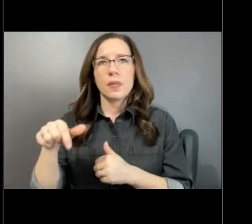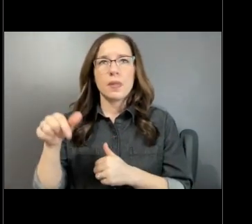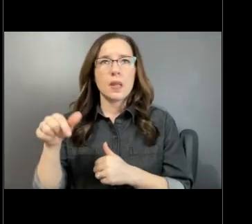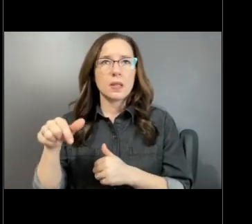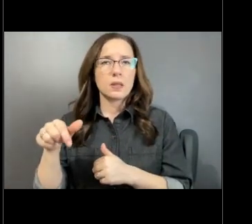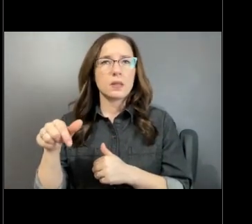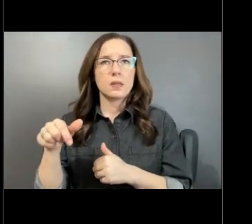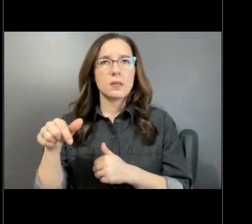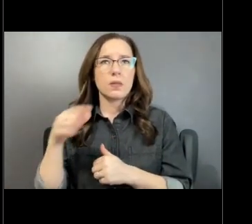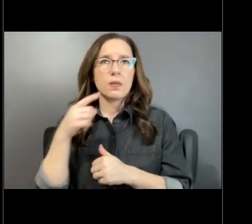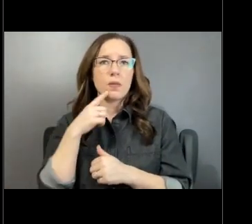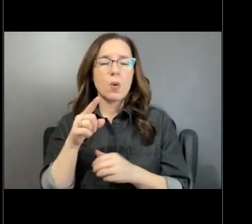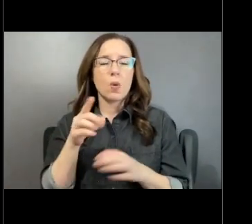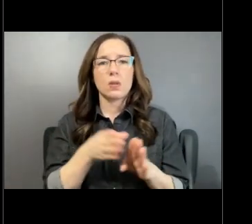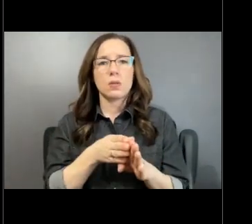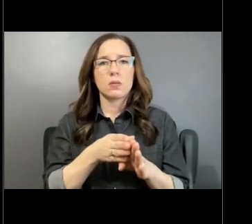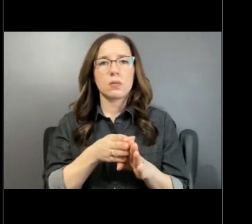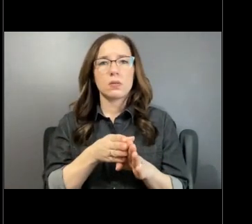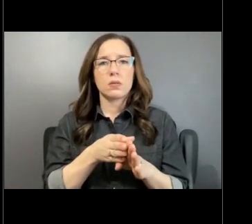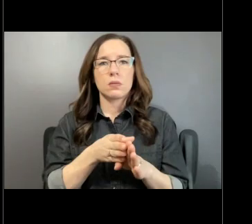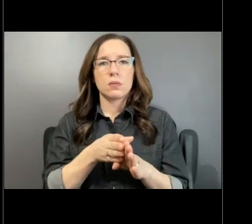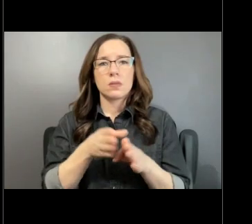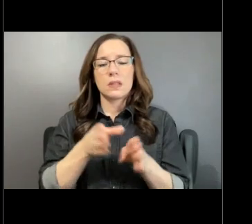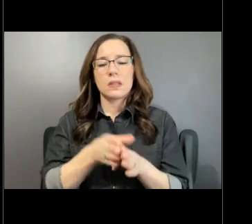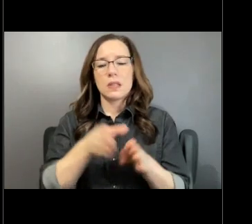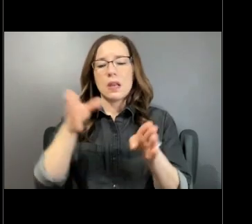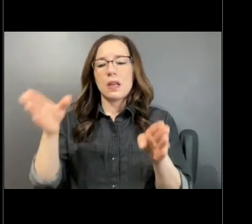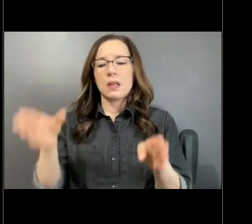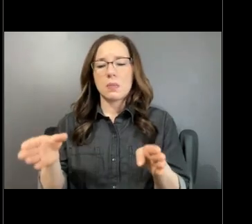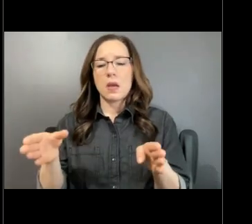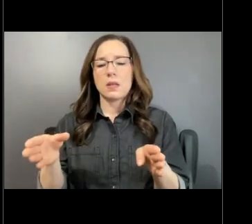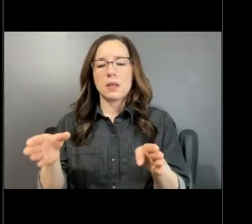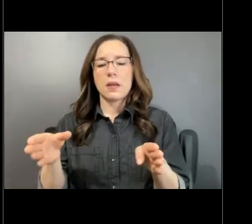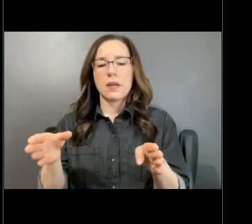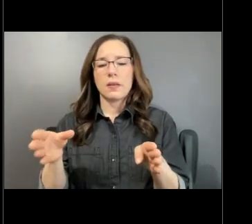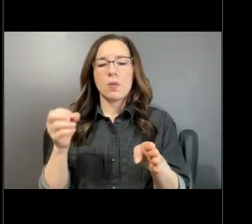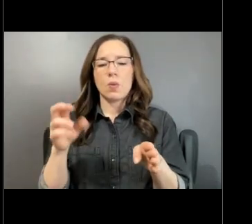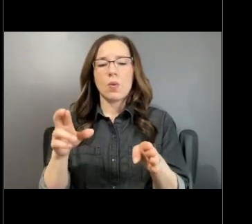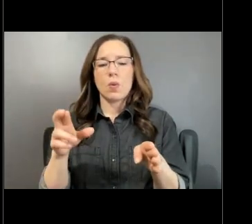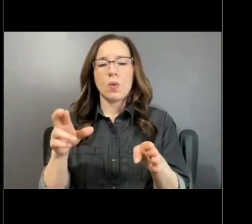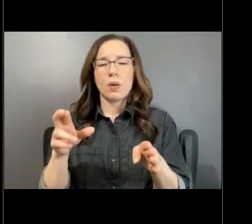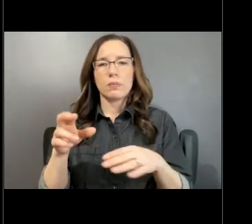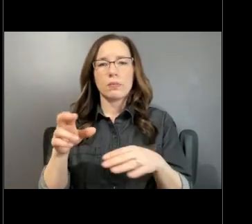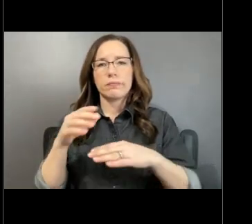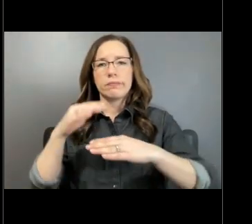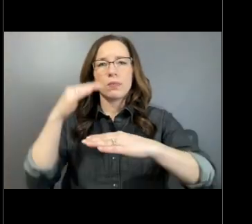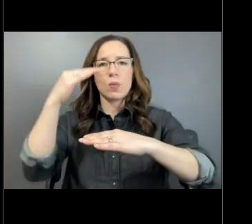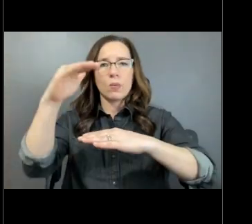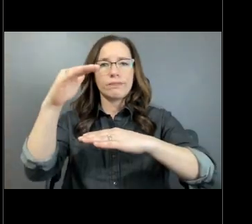to side-by-side as well as over-under models.